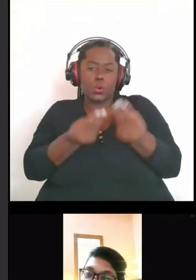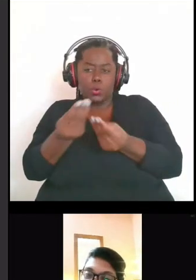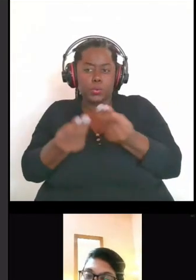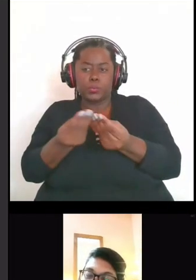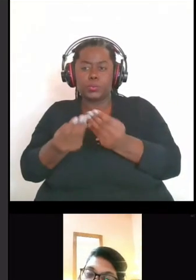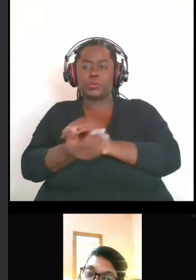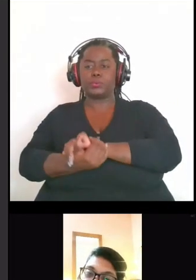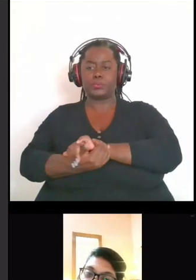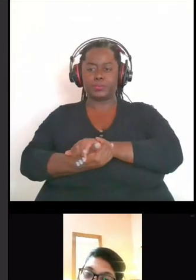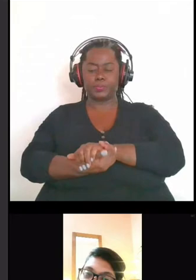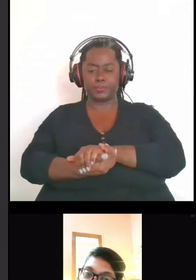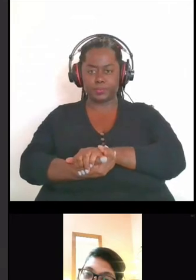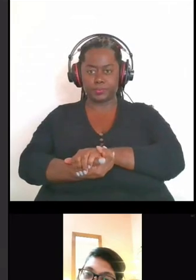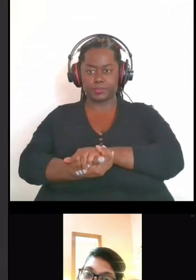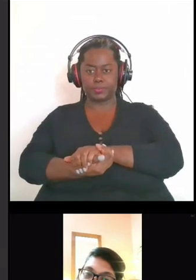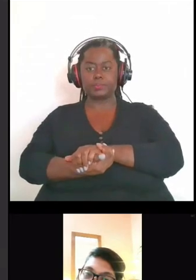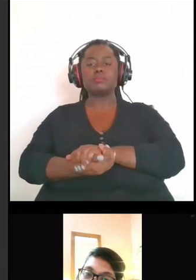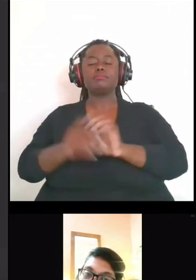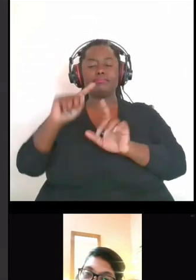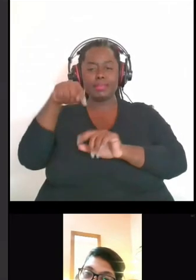the next one